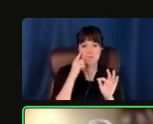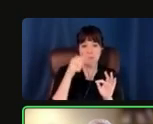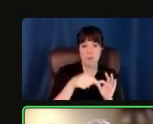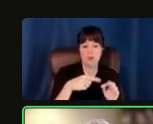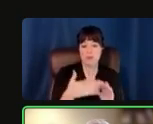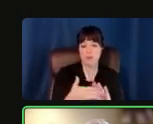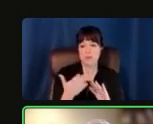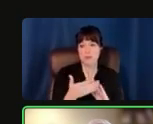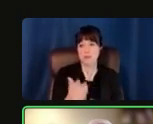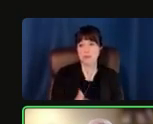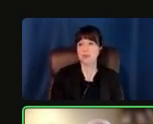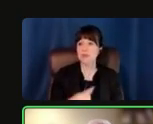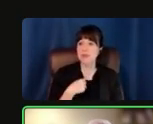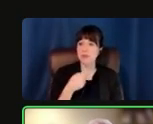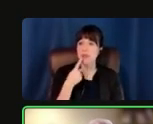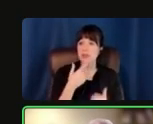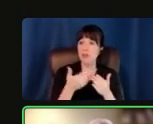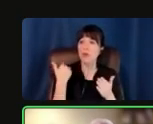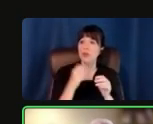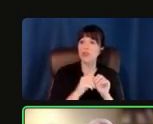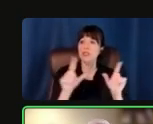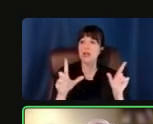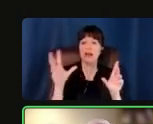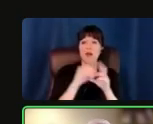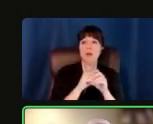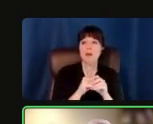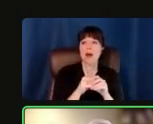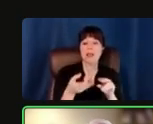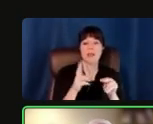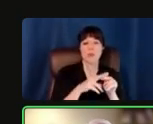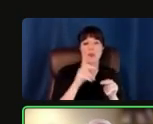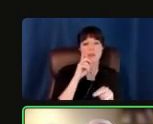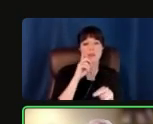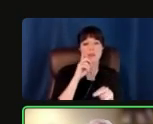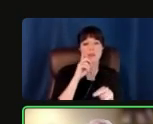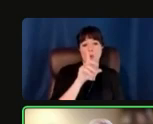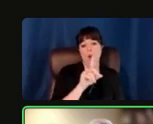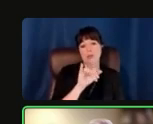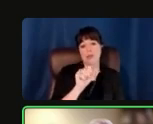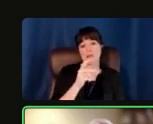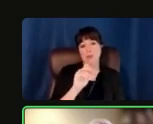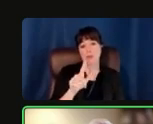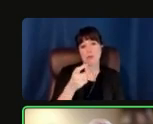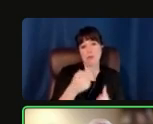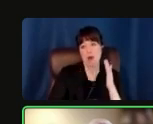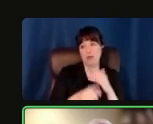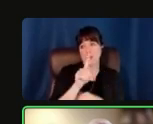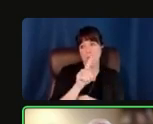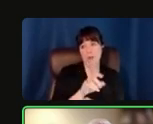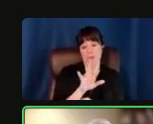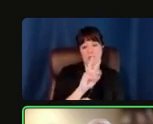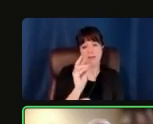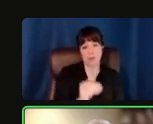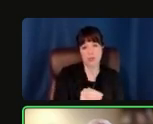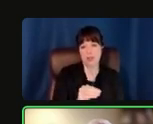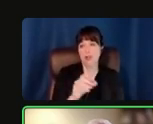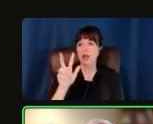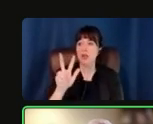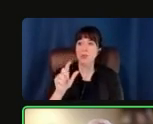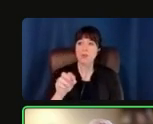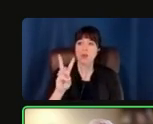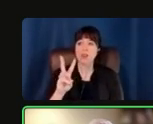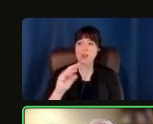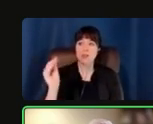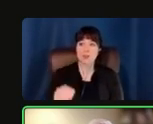As I mentioned on the earlier slide, the combined increase for disposal costs is 1.7% and 3.6% for 2022